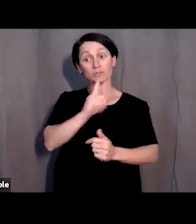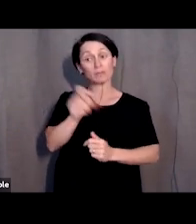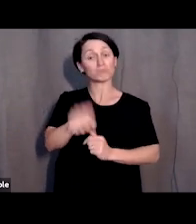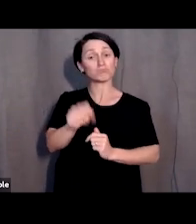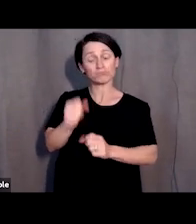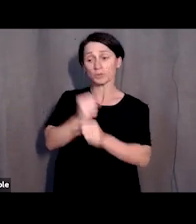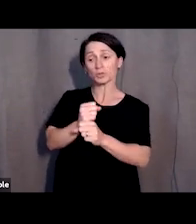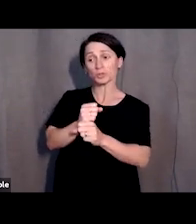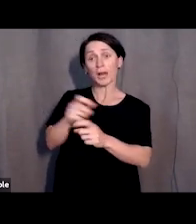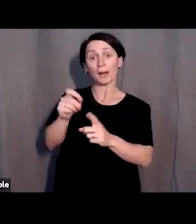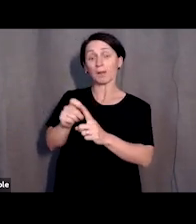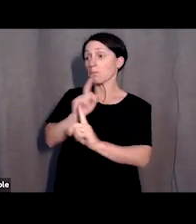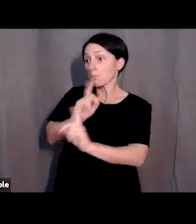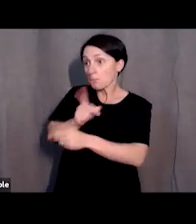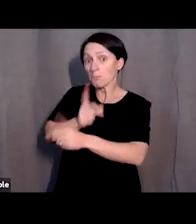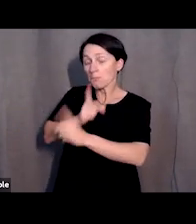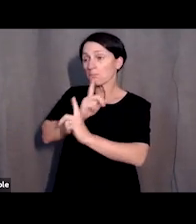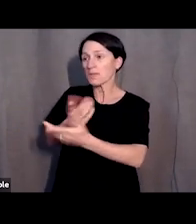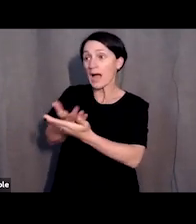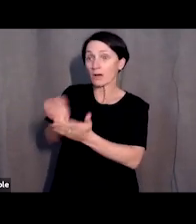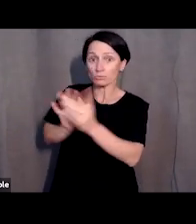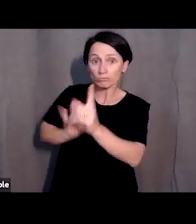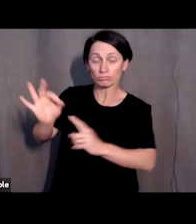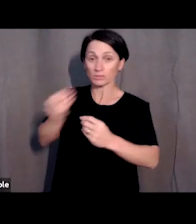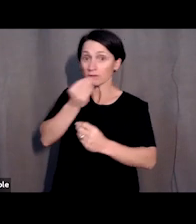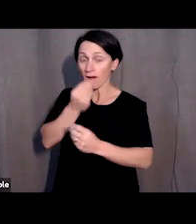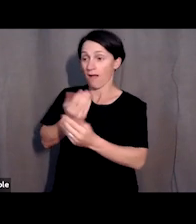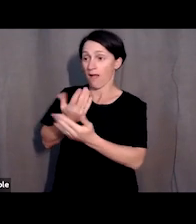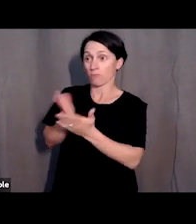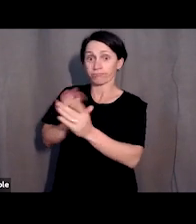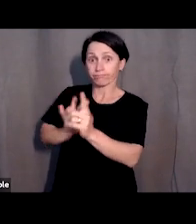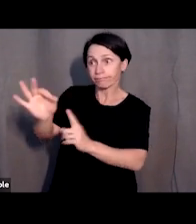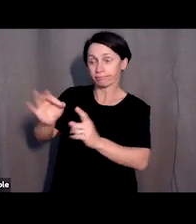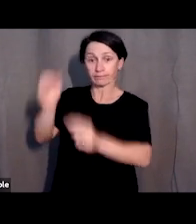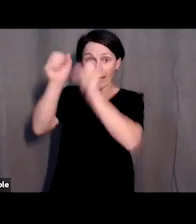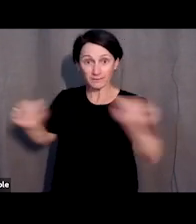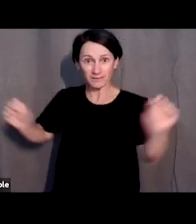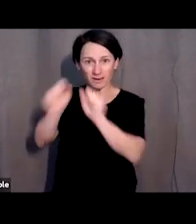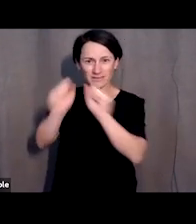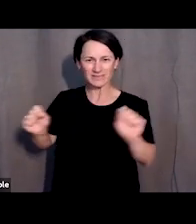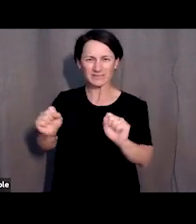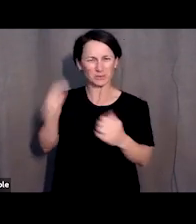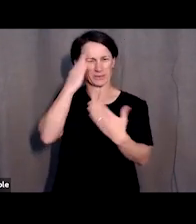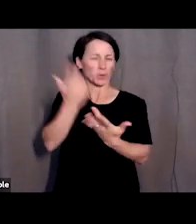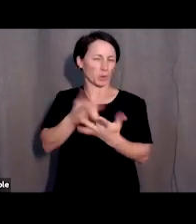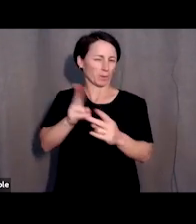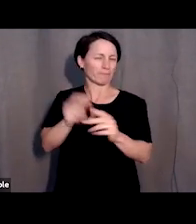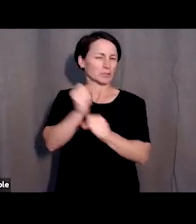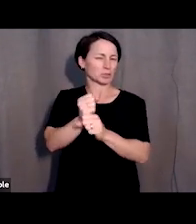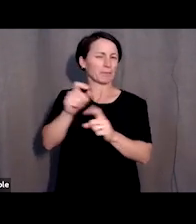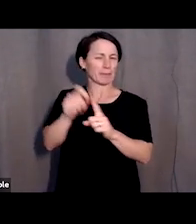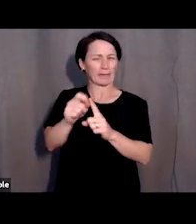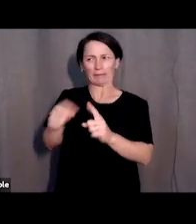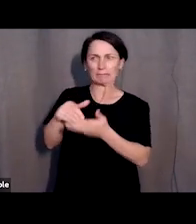smoking. It was unclear whether GPs actually did any motivational interviewing, which is one of the